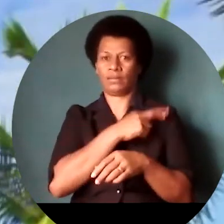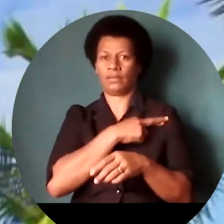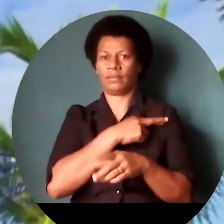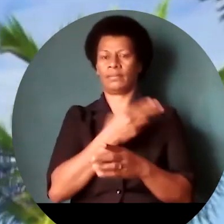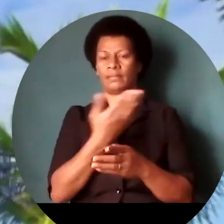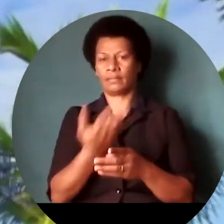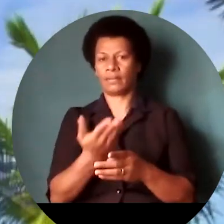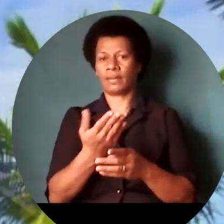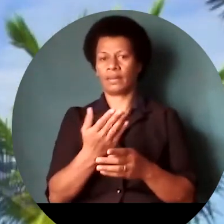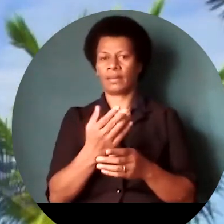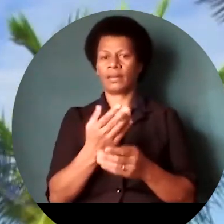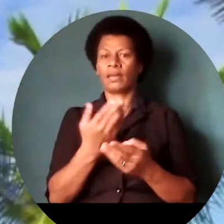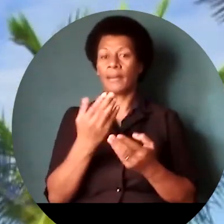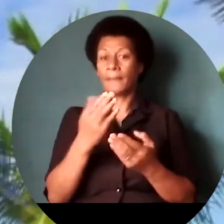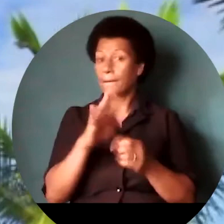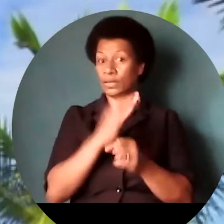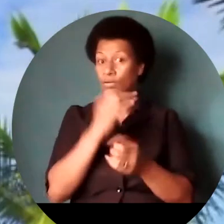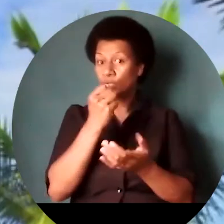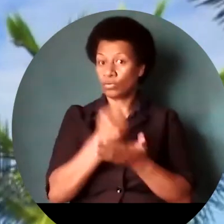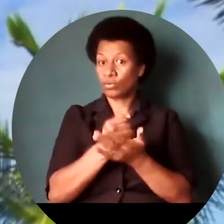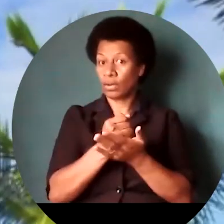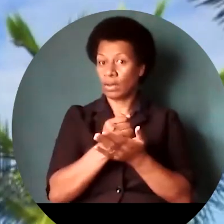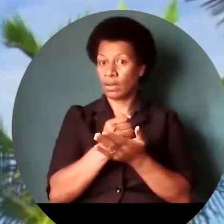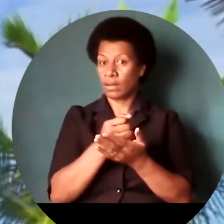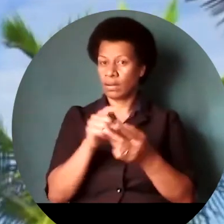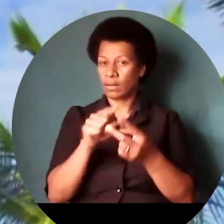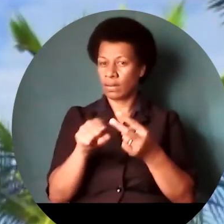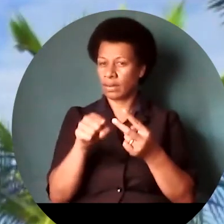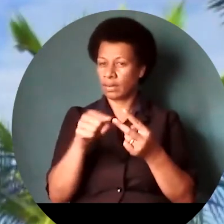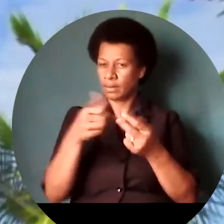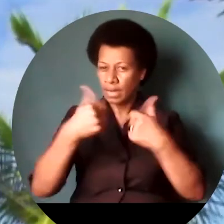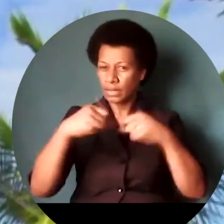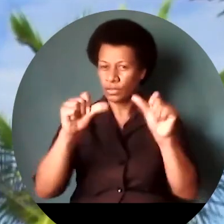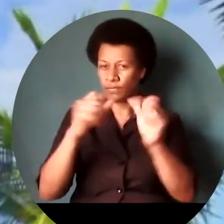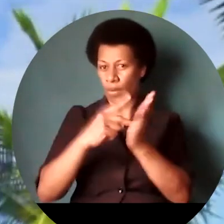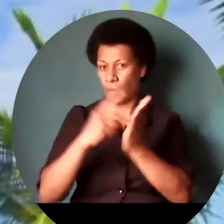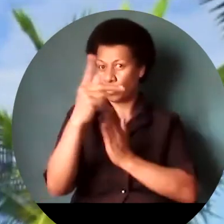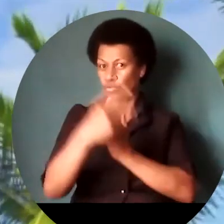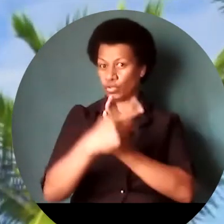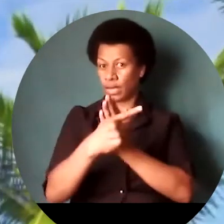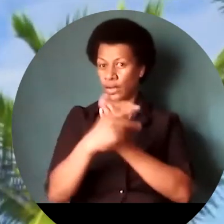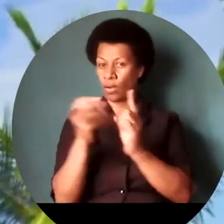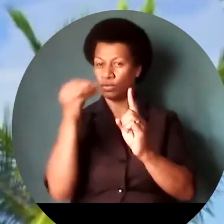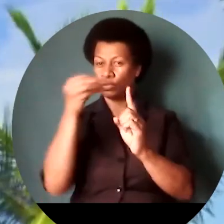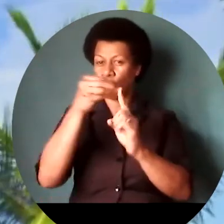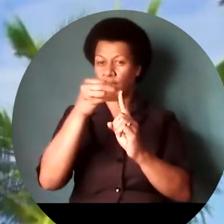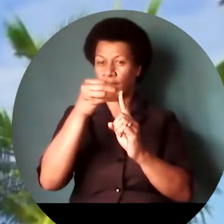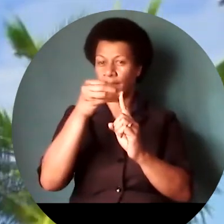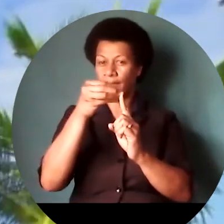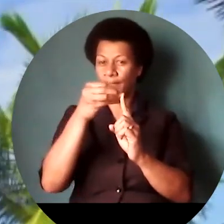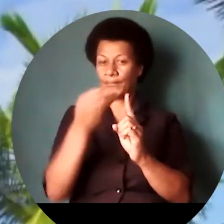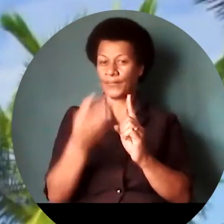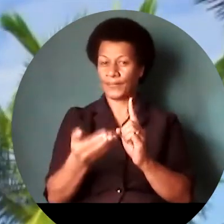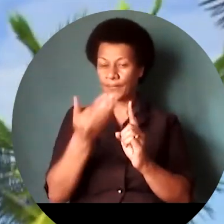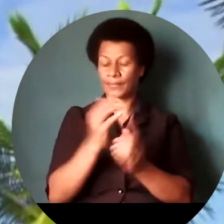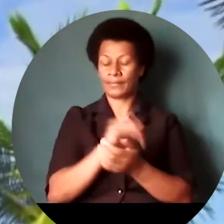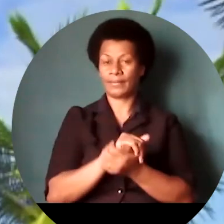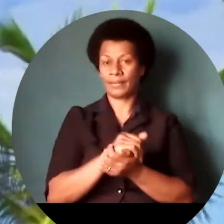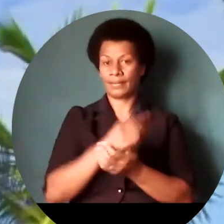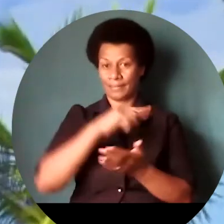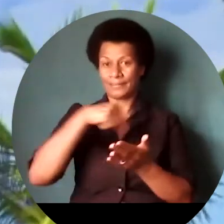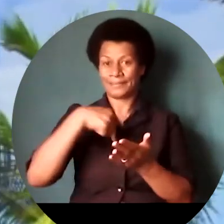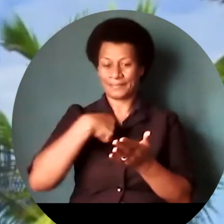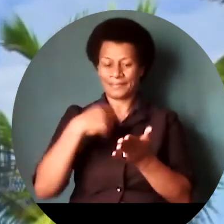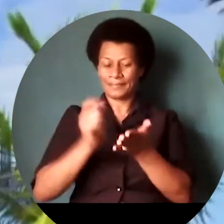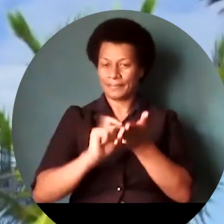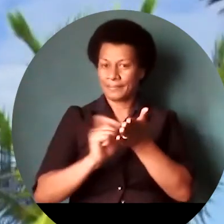a person overseeing the partnering of activities between our PARG and the community, just to ensure that we strictly adhere to the